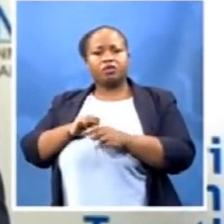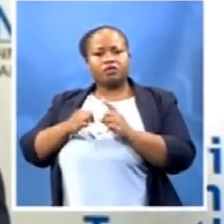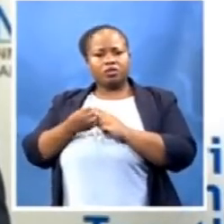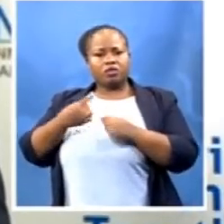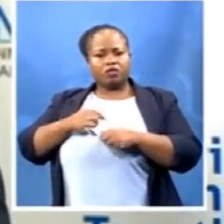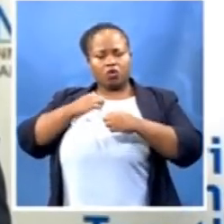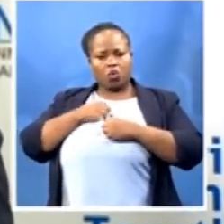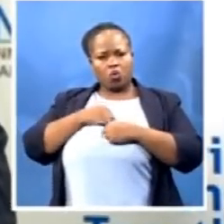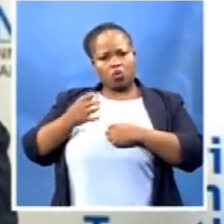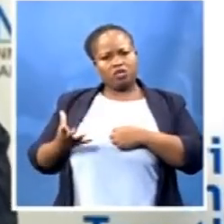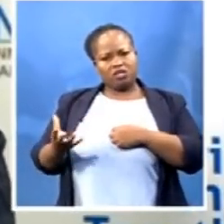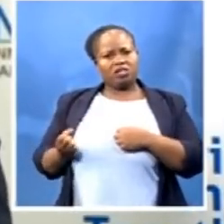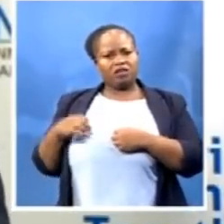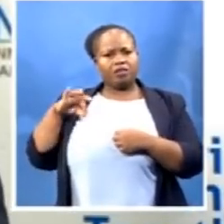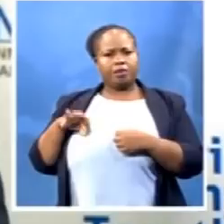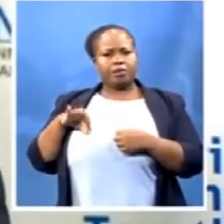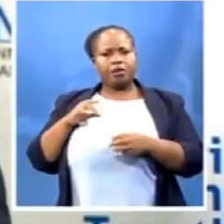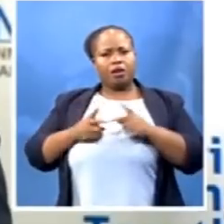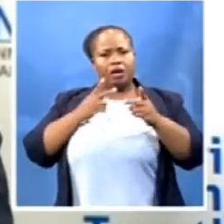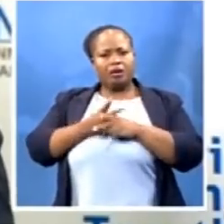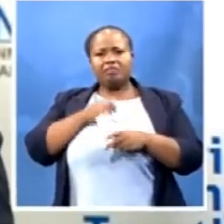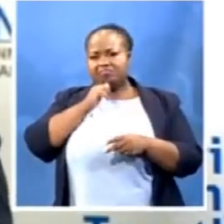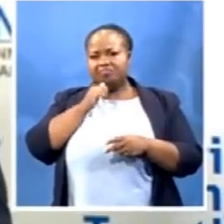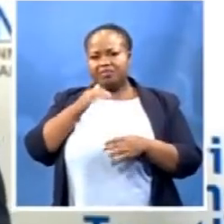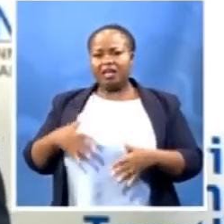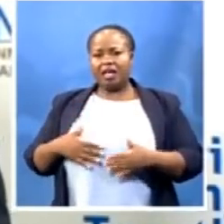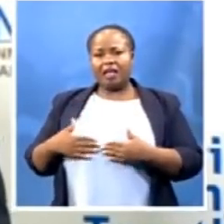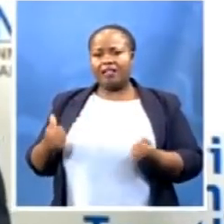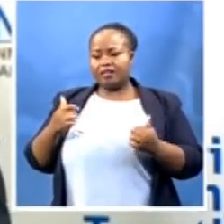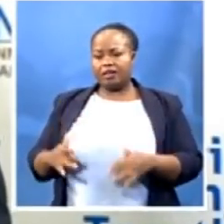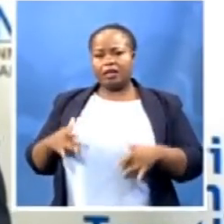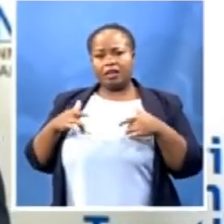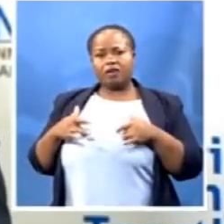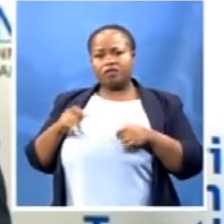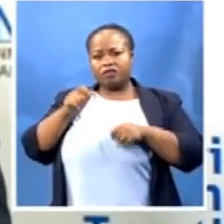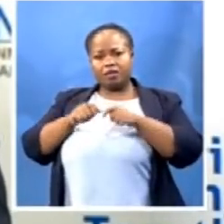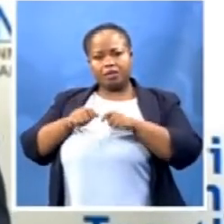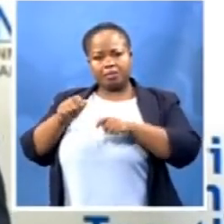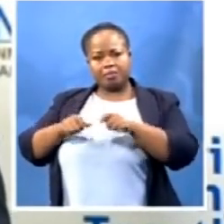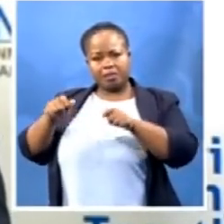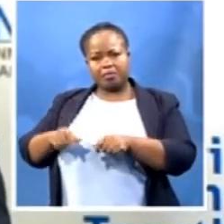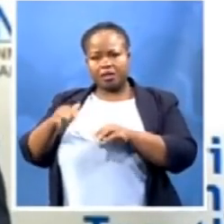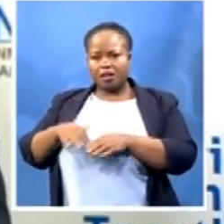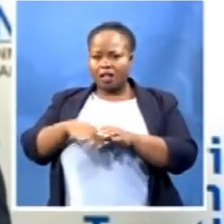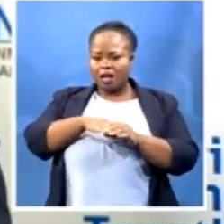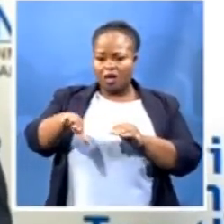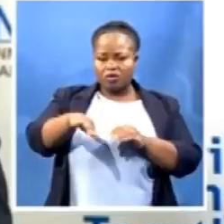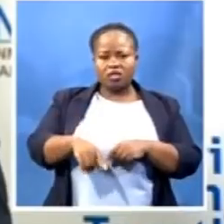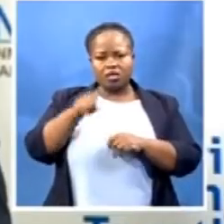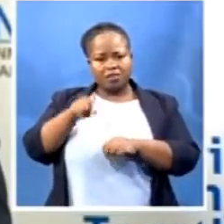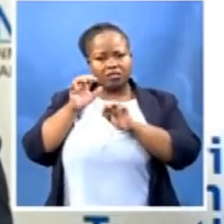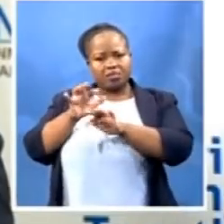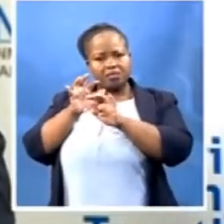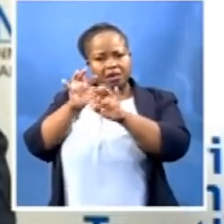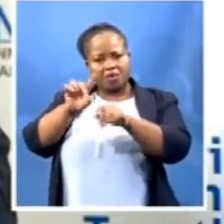even willing to put the health and lives of our people at risk to achieve their nefarious ends. Perhaps